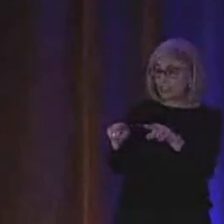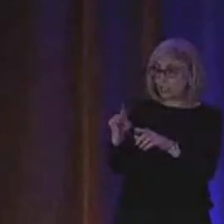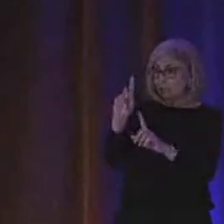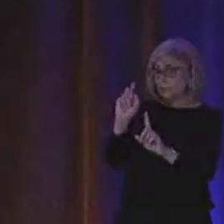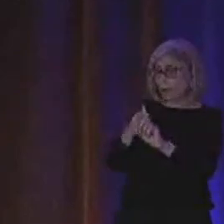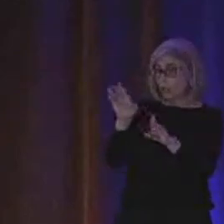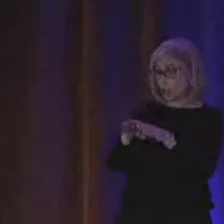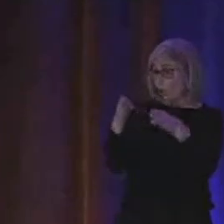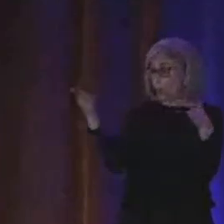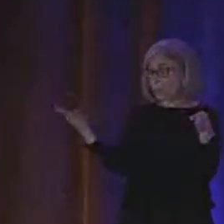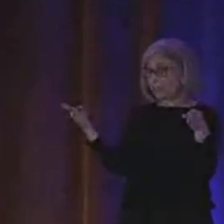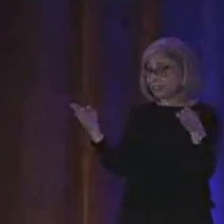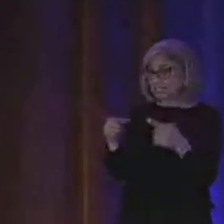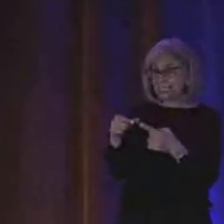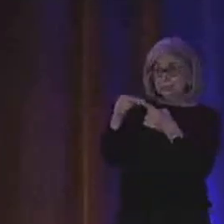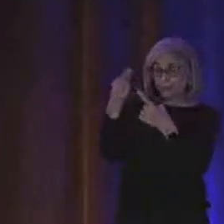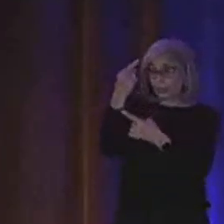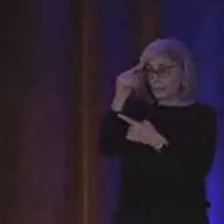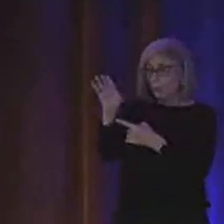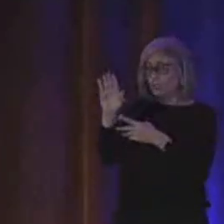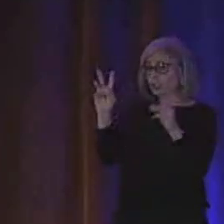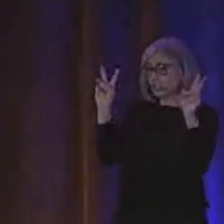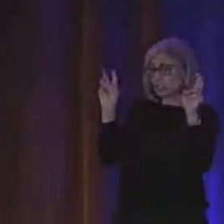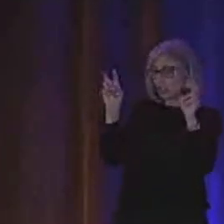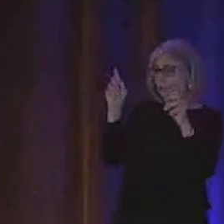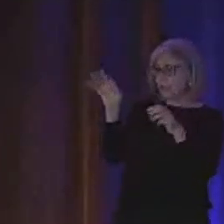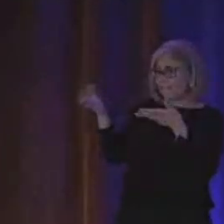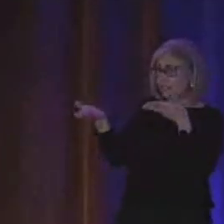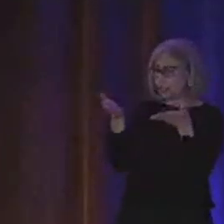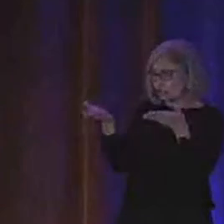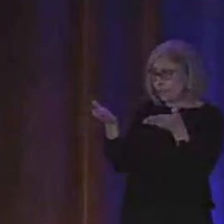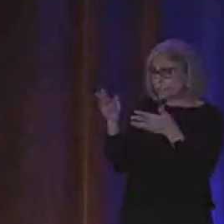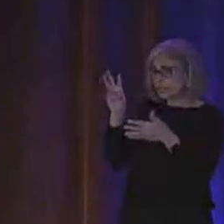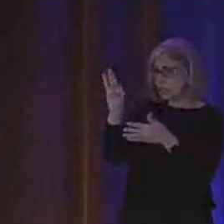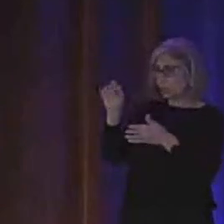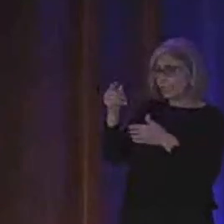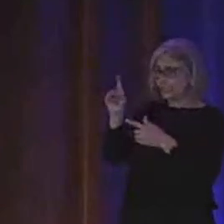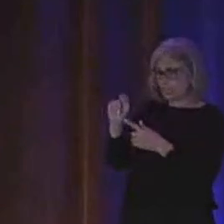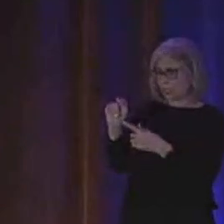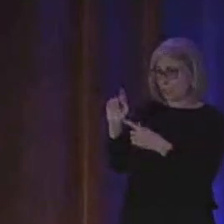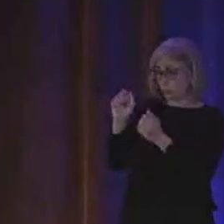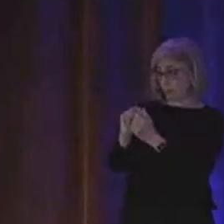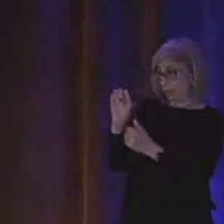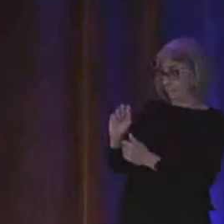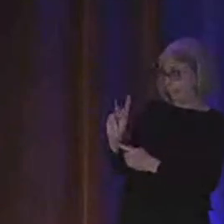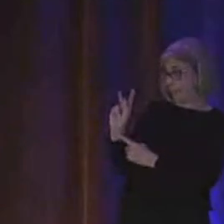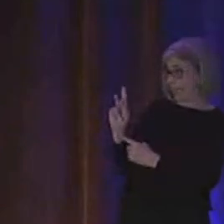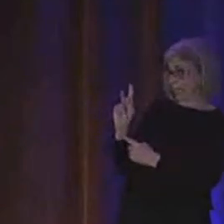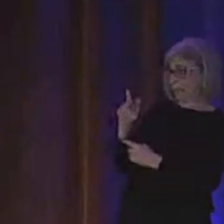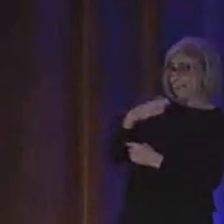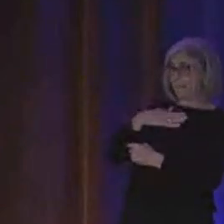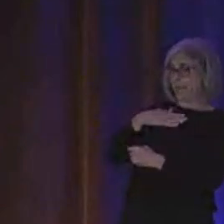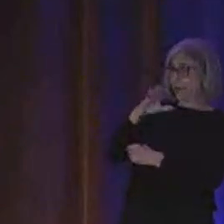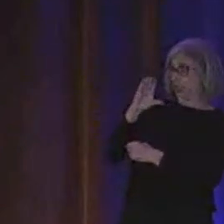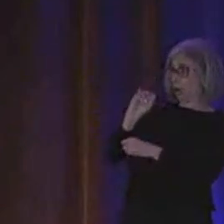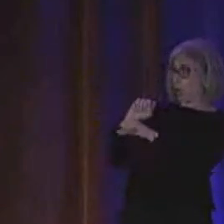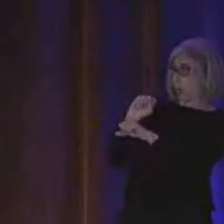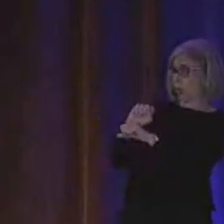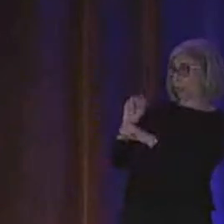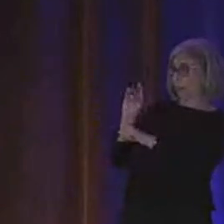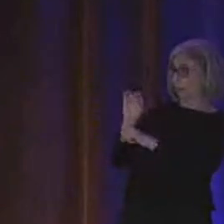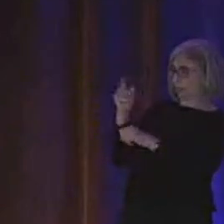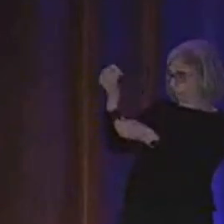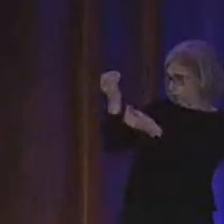open, especially for your terms of service widget, because in banking, my coworker Maria told me this because she used to work at a bank.